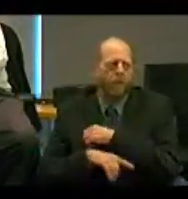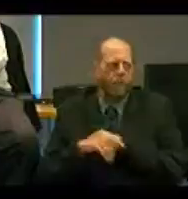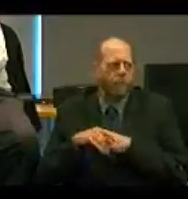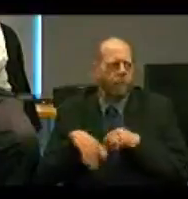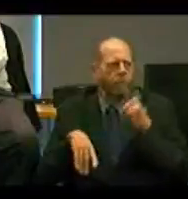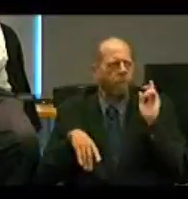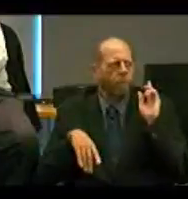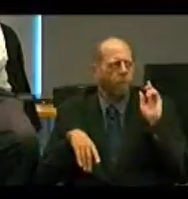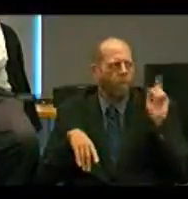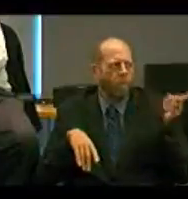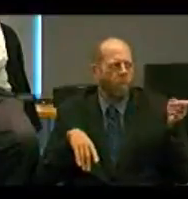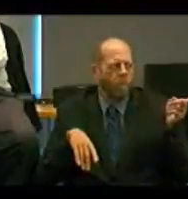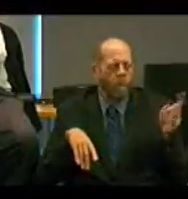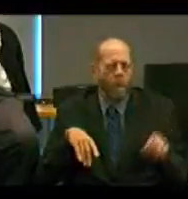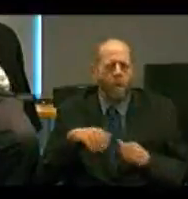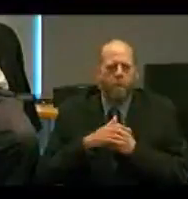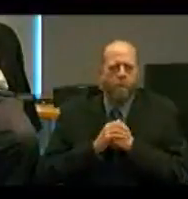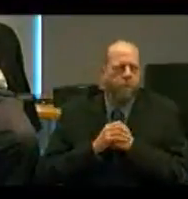Reed.